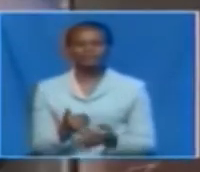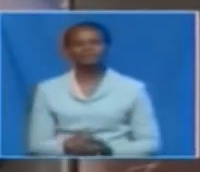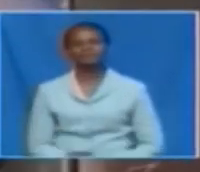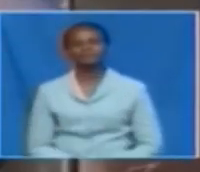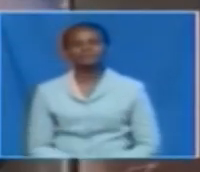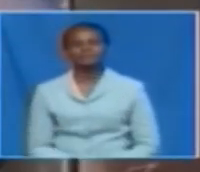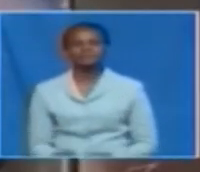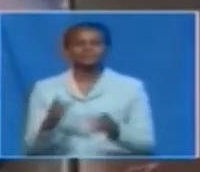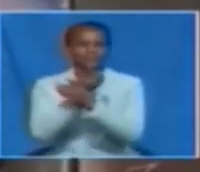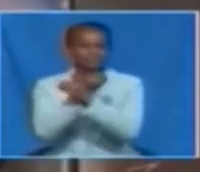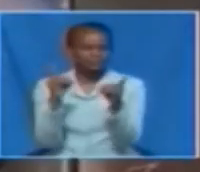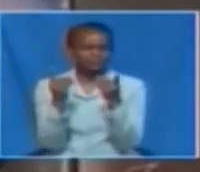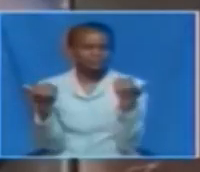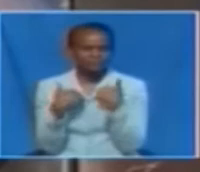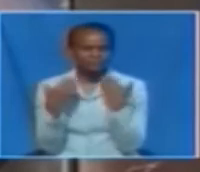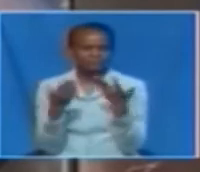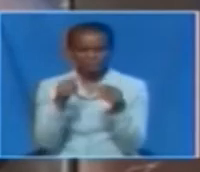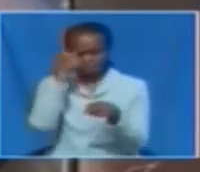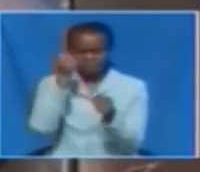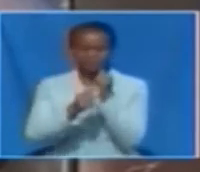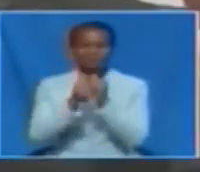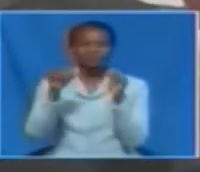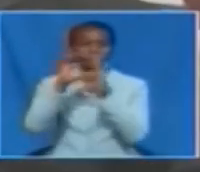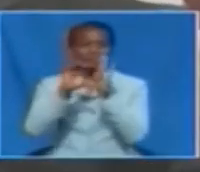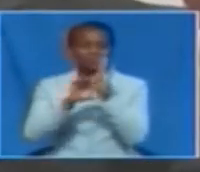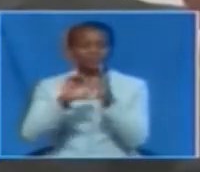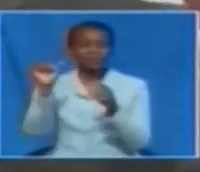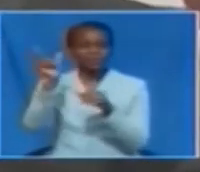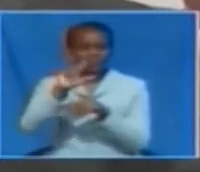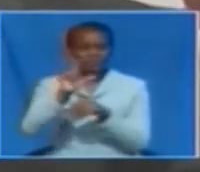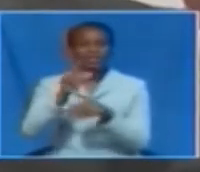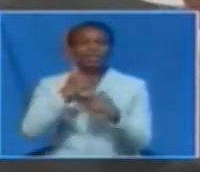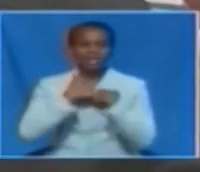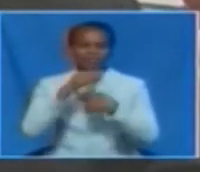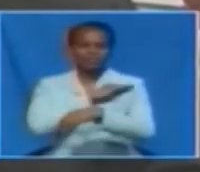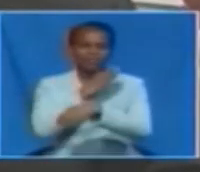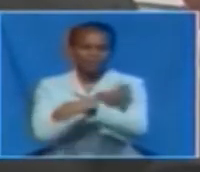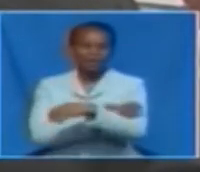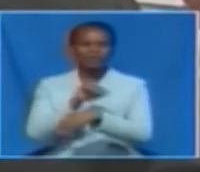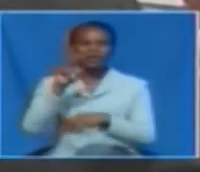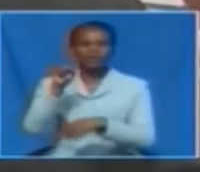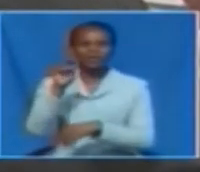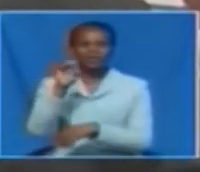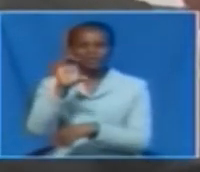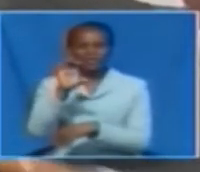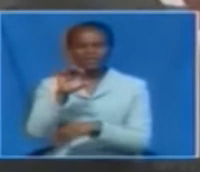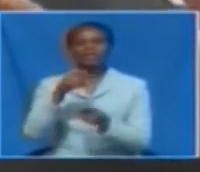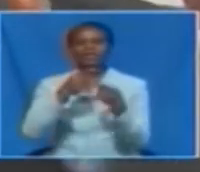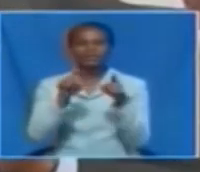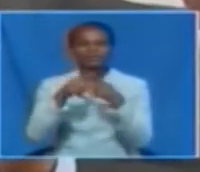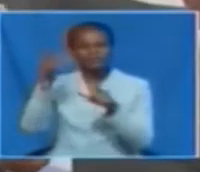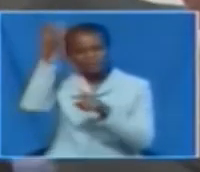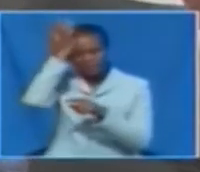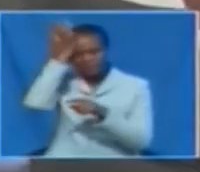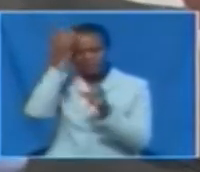after It's not that. It's because the constitution itself gives power to NEC to vary the dates,